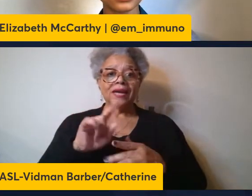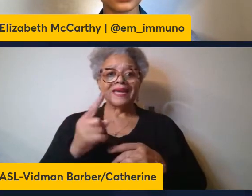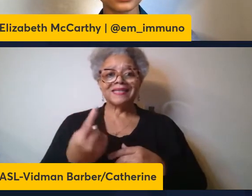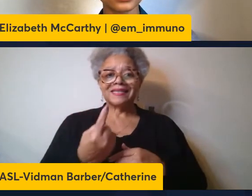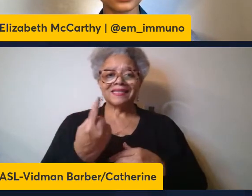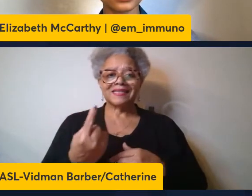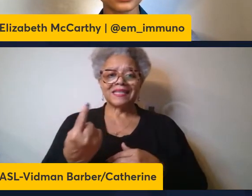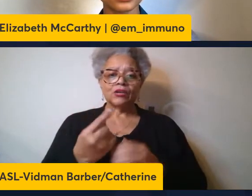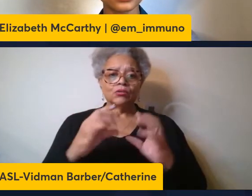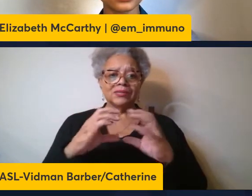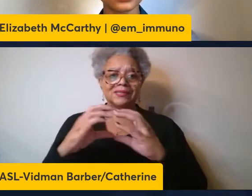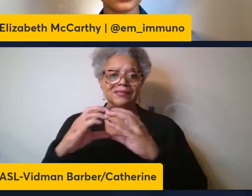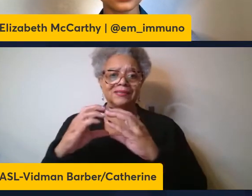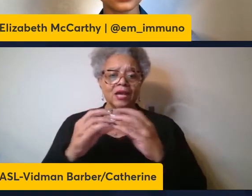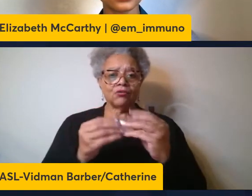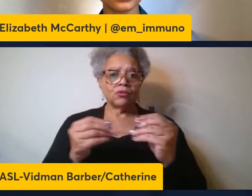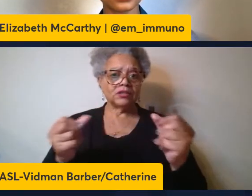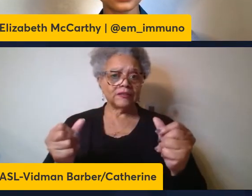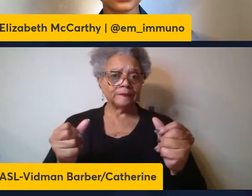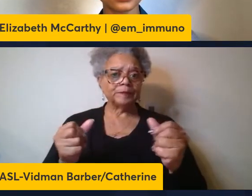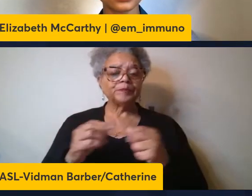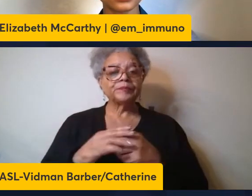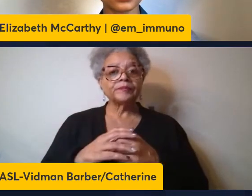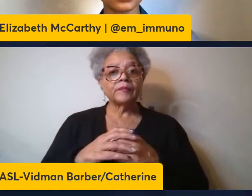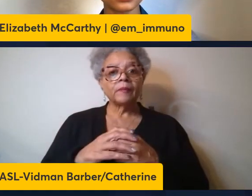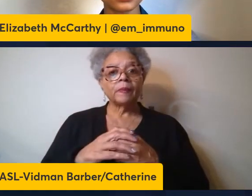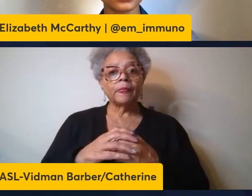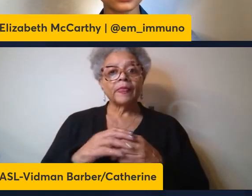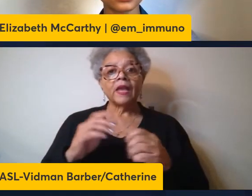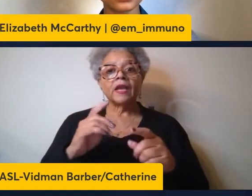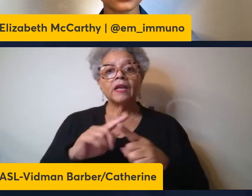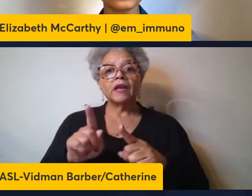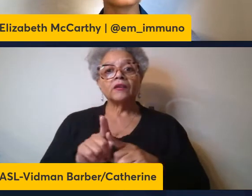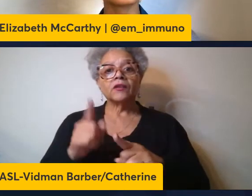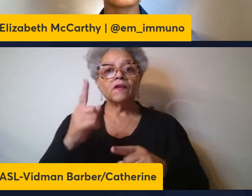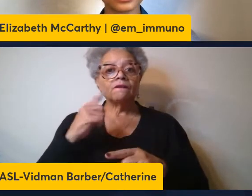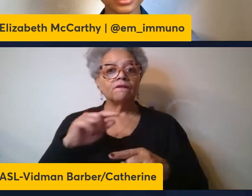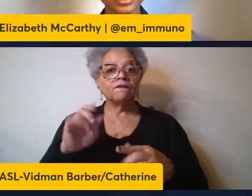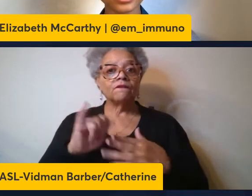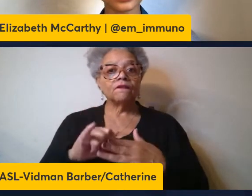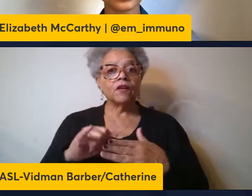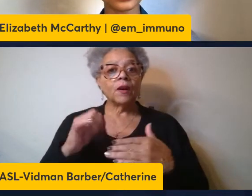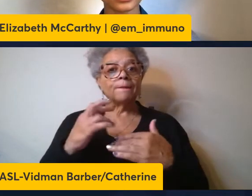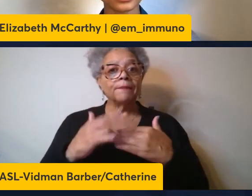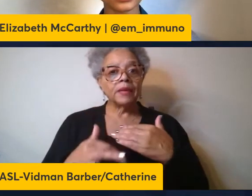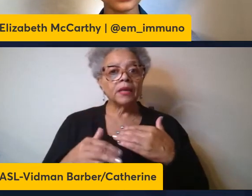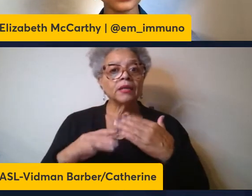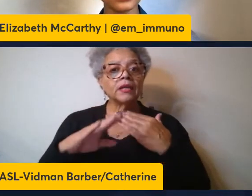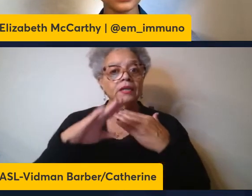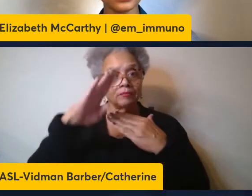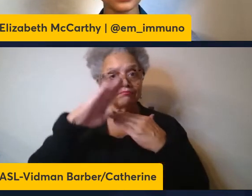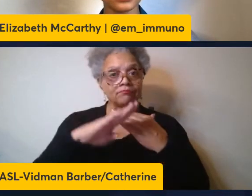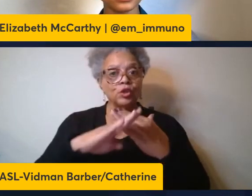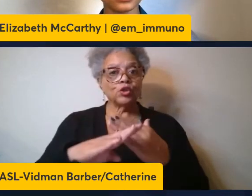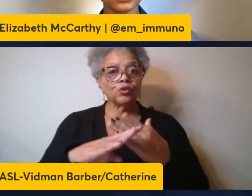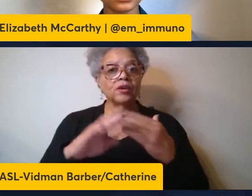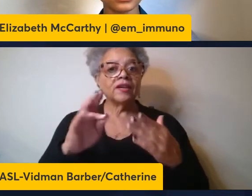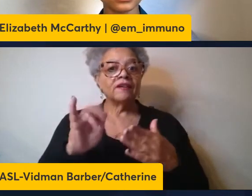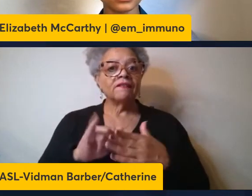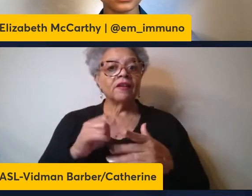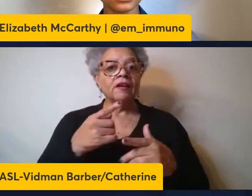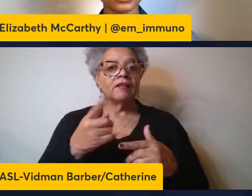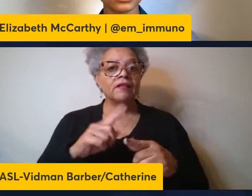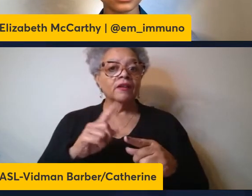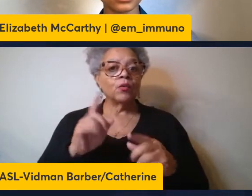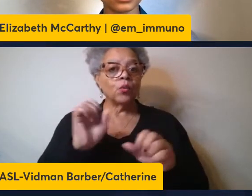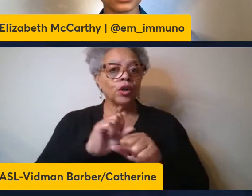resolution. And I was really looking at atlasing the human fetal bone marrow, or blood and immune cell forming organs like the bone marrow for my